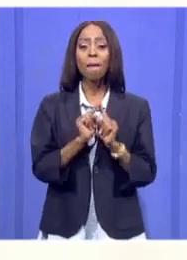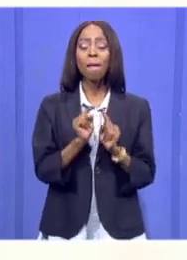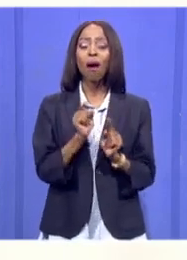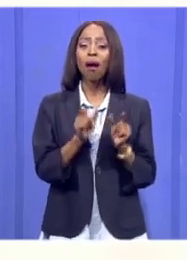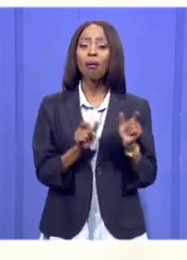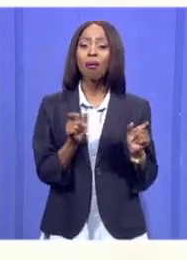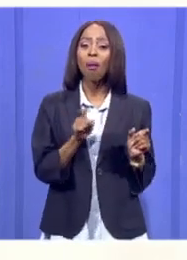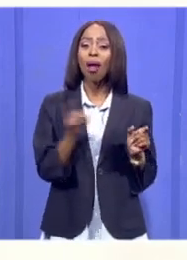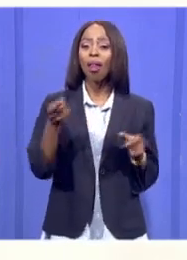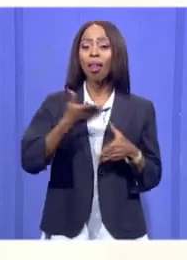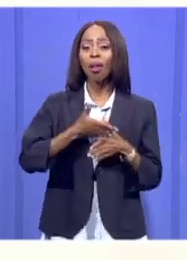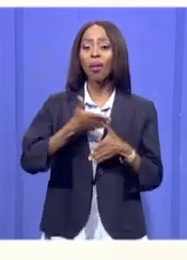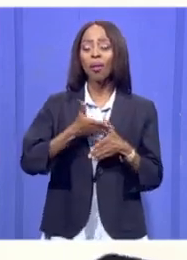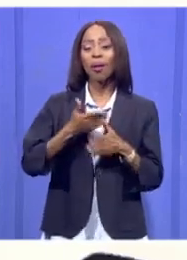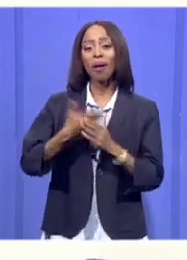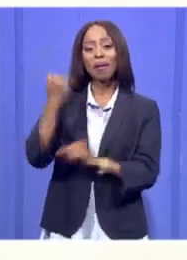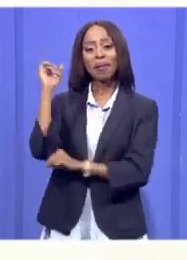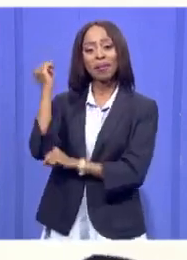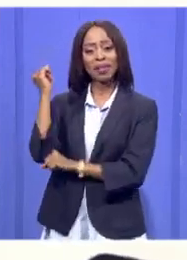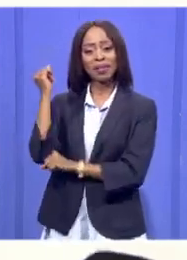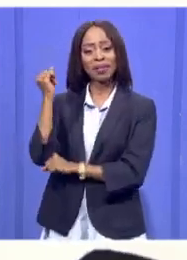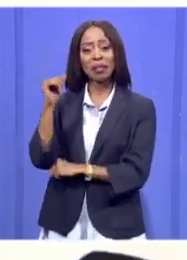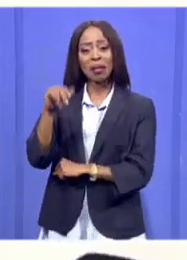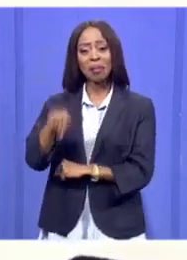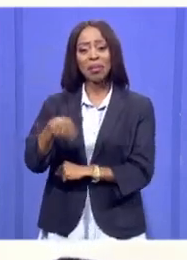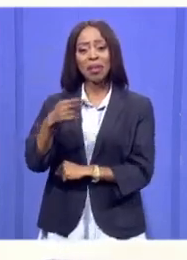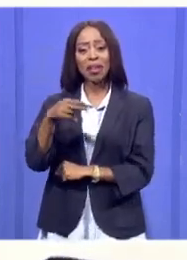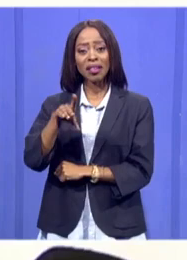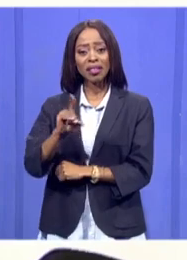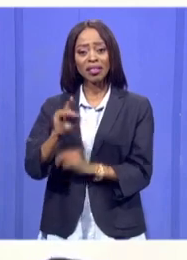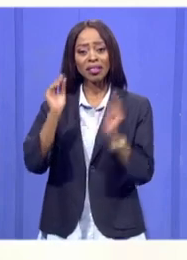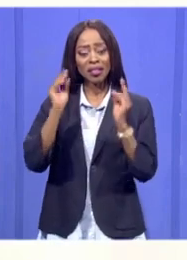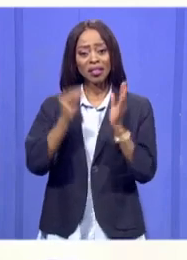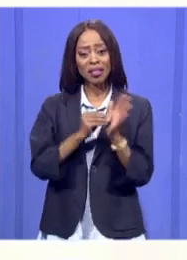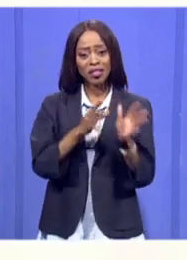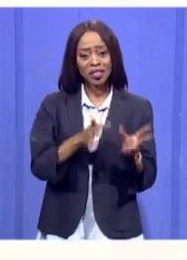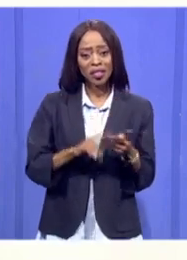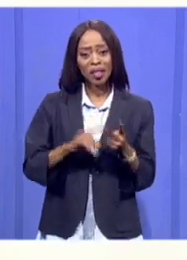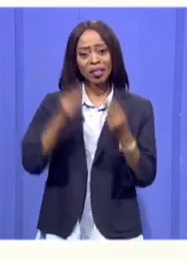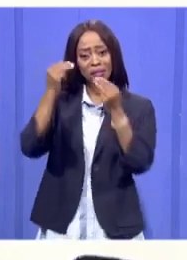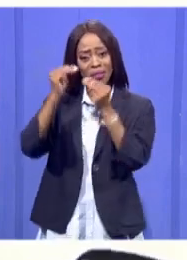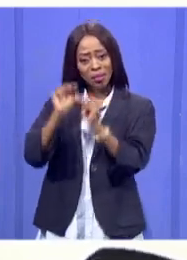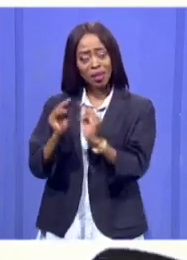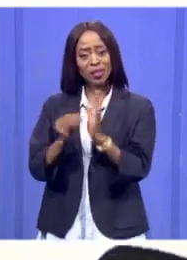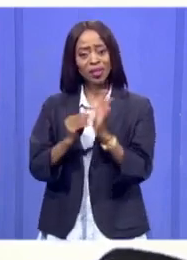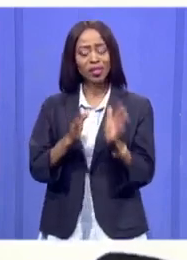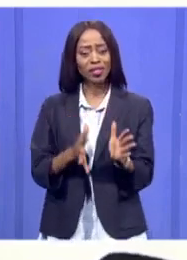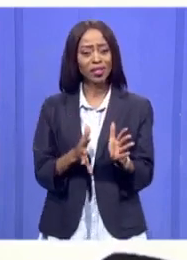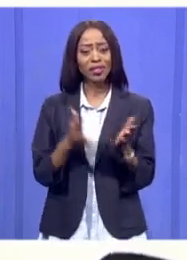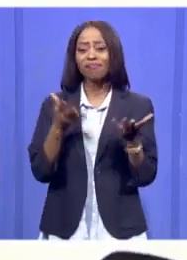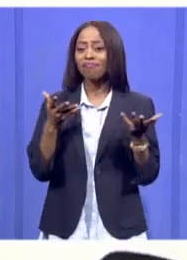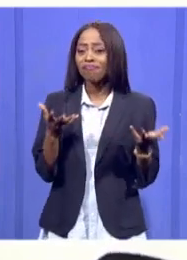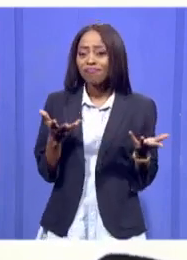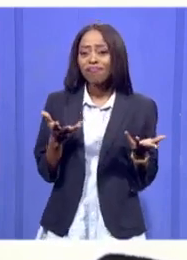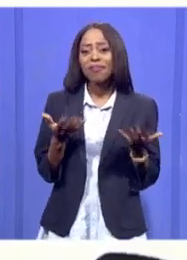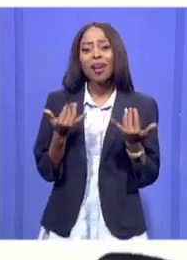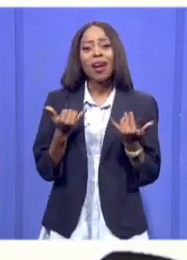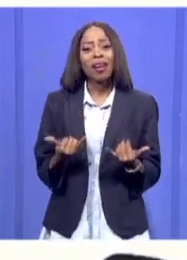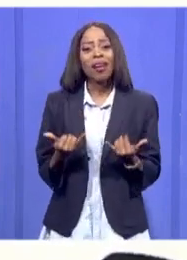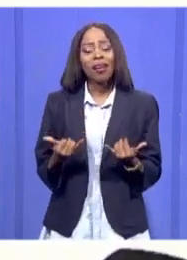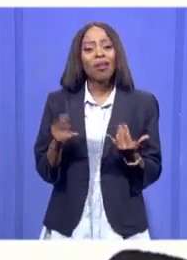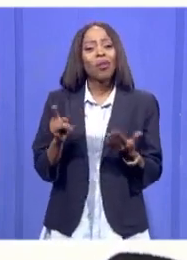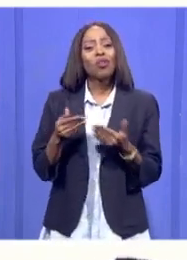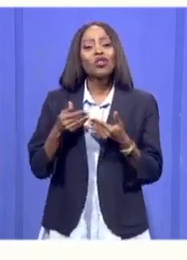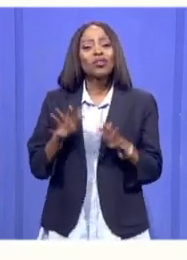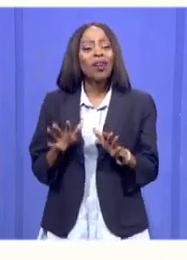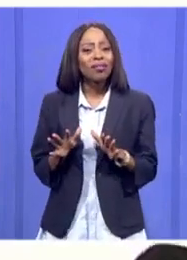who are operating the machine are your PhD students, your honors students, your master's students. At what point do we